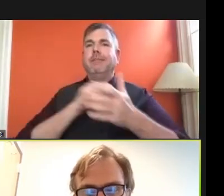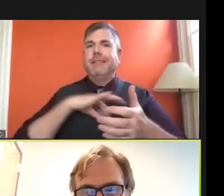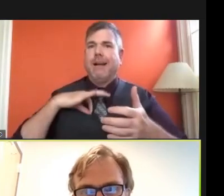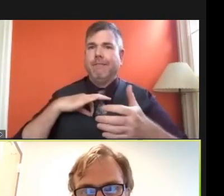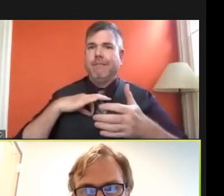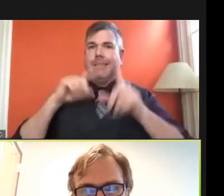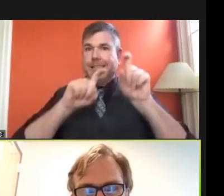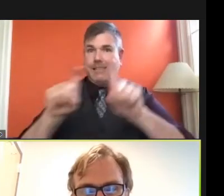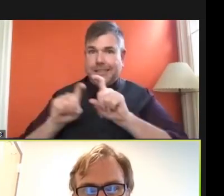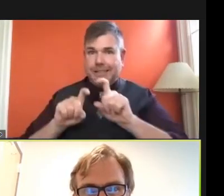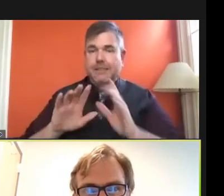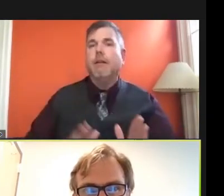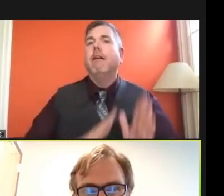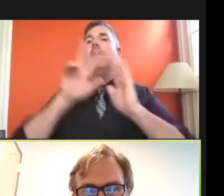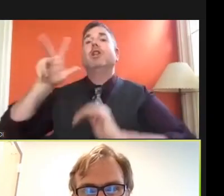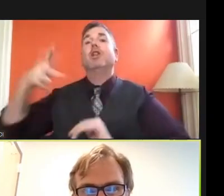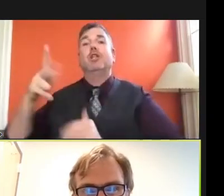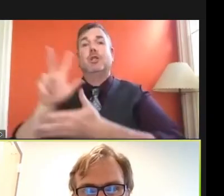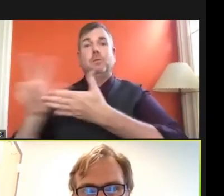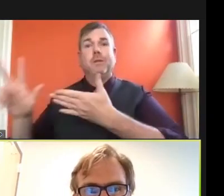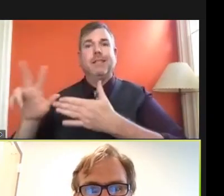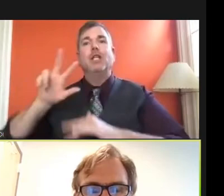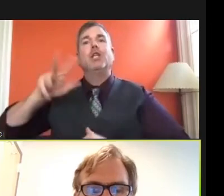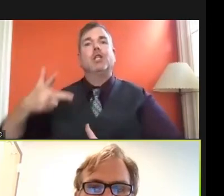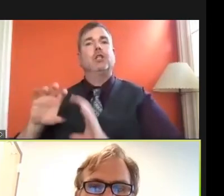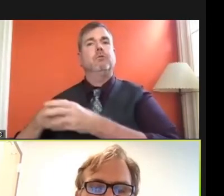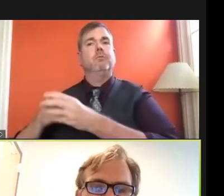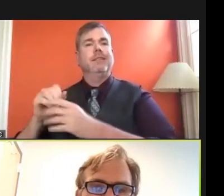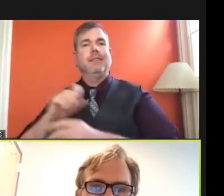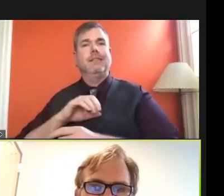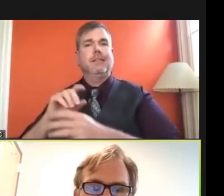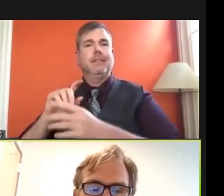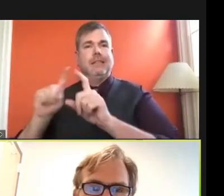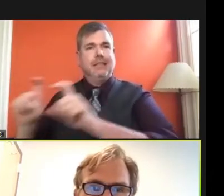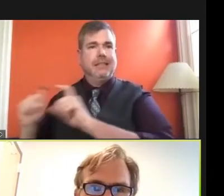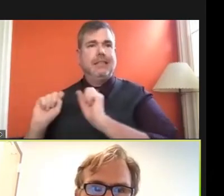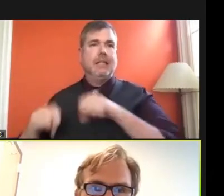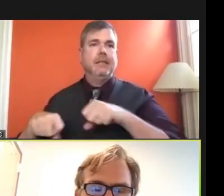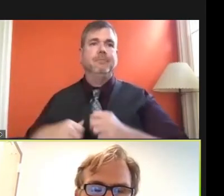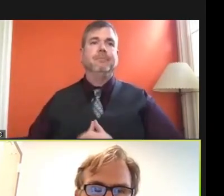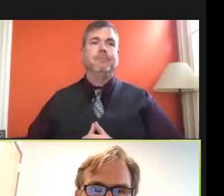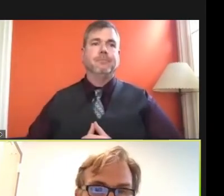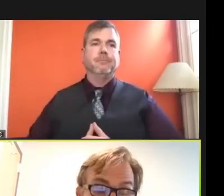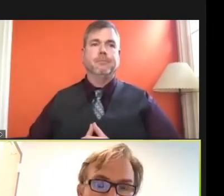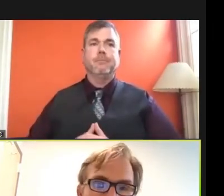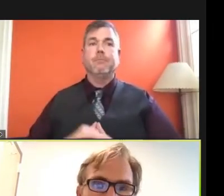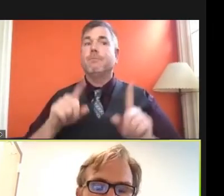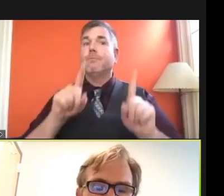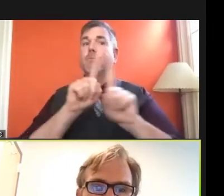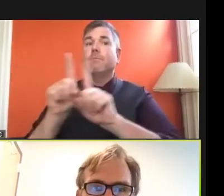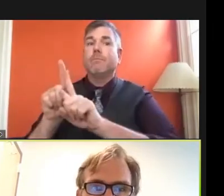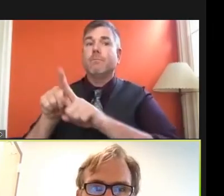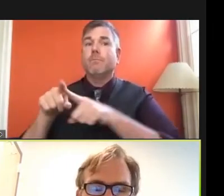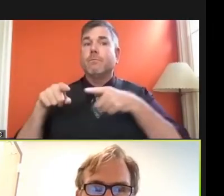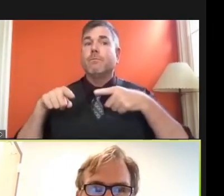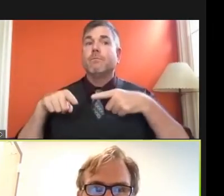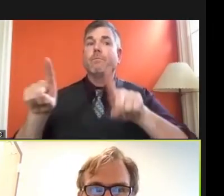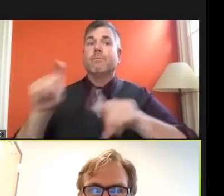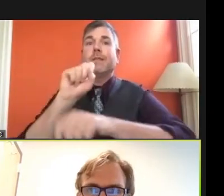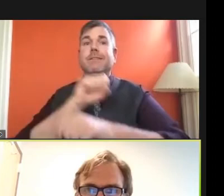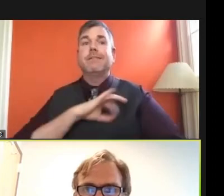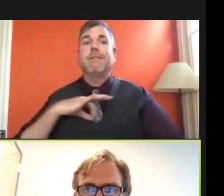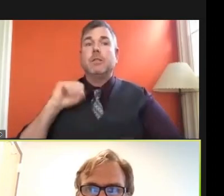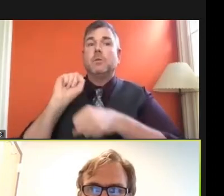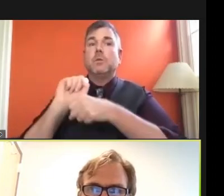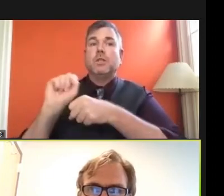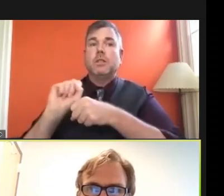PPE and physical distancing. And it's that combination of strategies, I think, that is most protective to those residents.